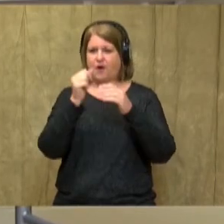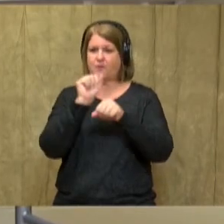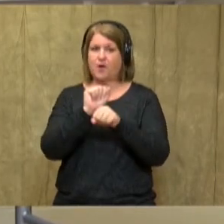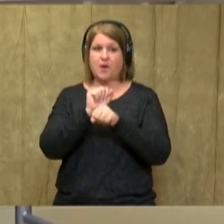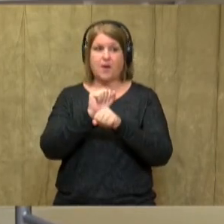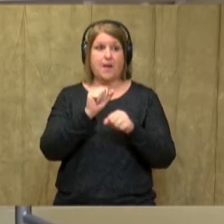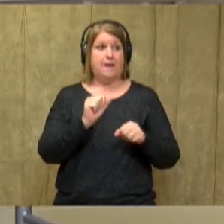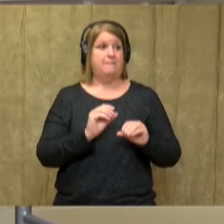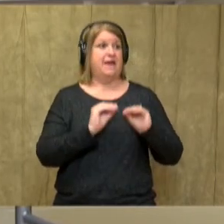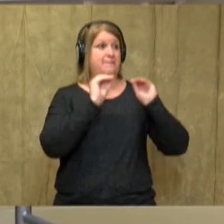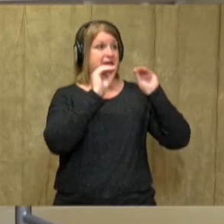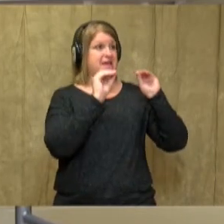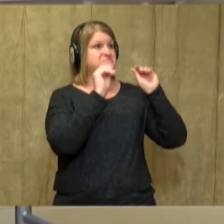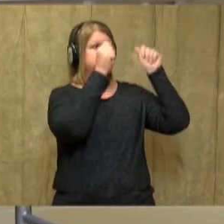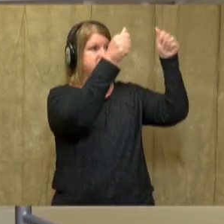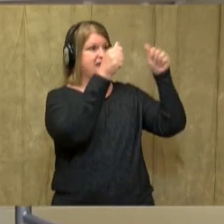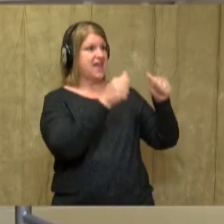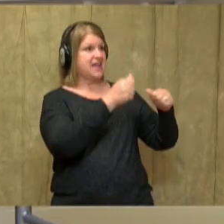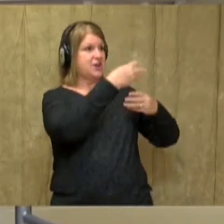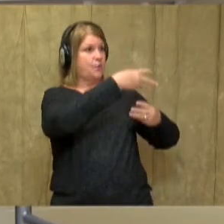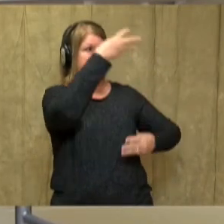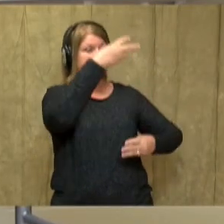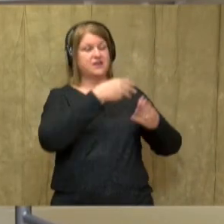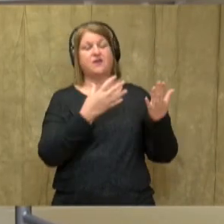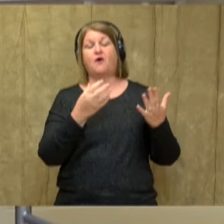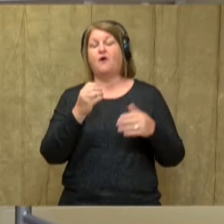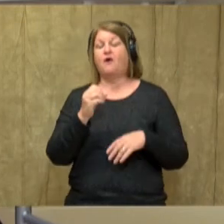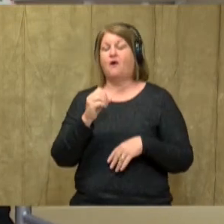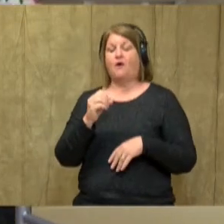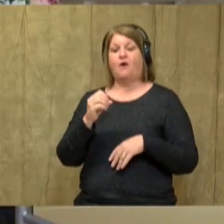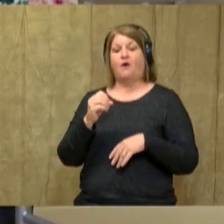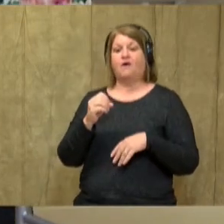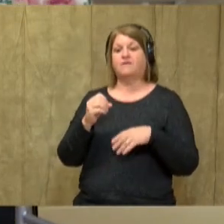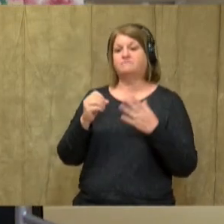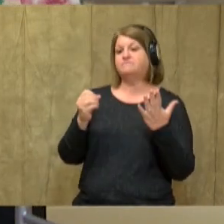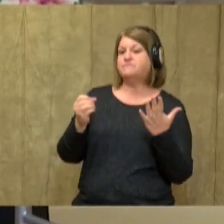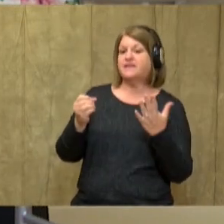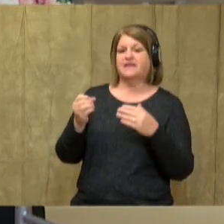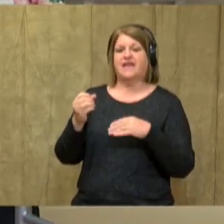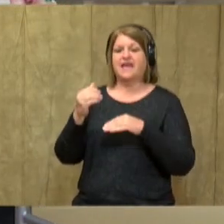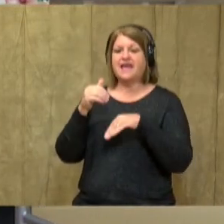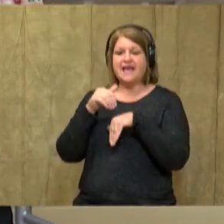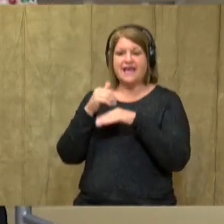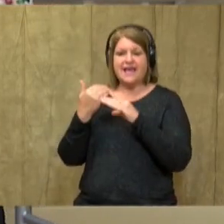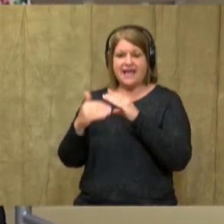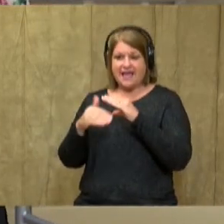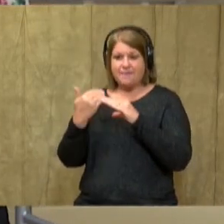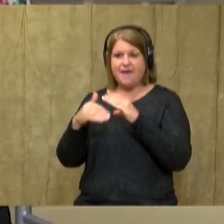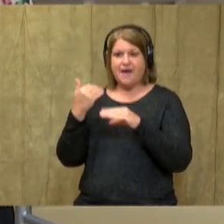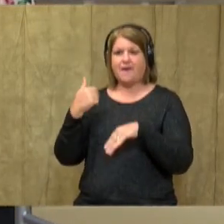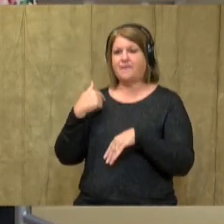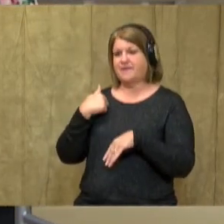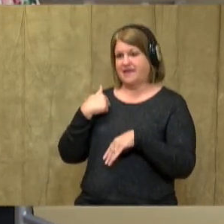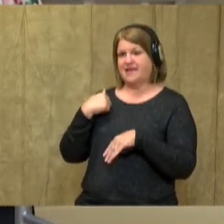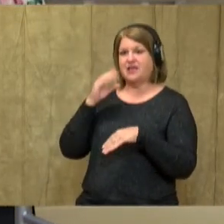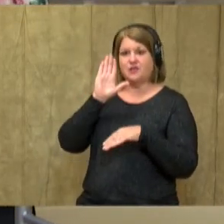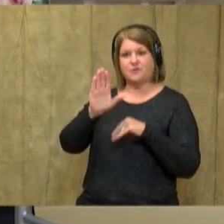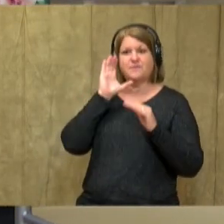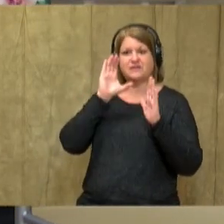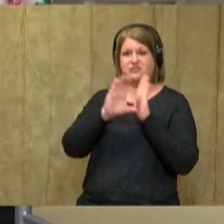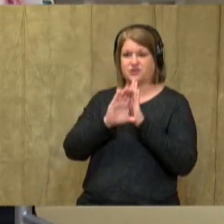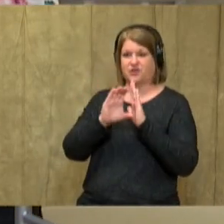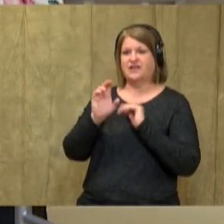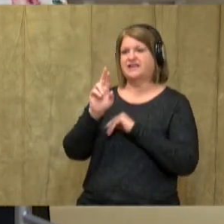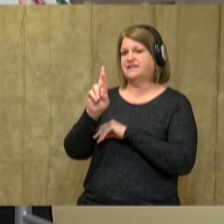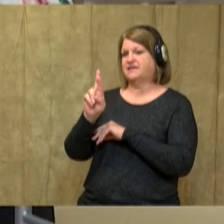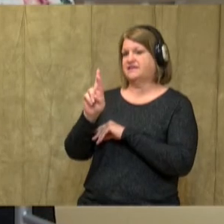on your refrigerator, if you want to email me a picture, I love to see your artwork. My email address is